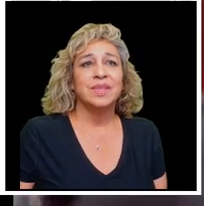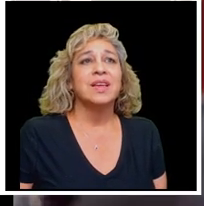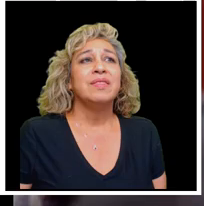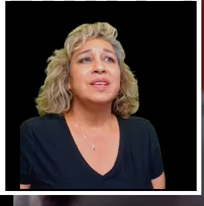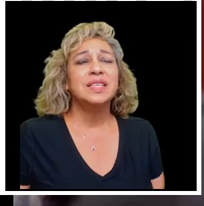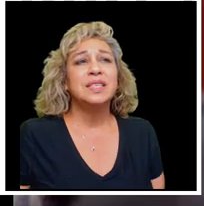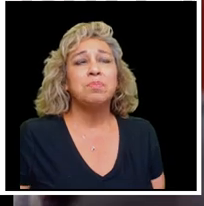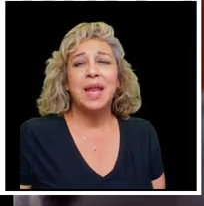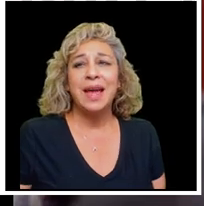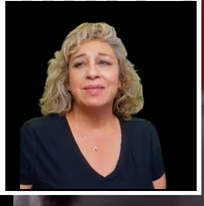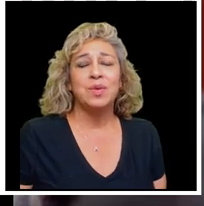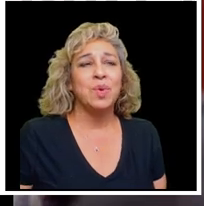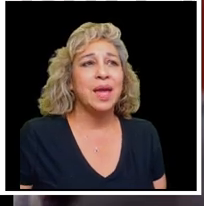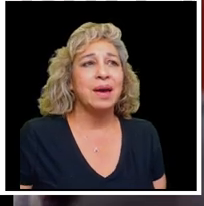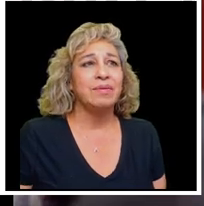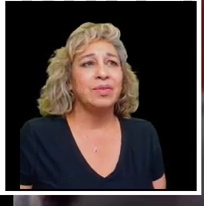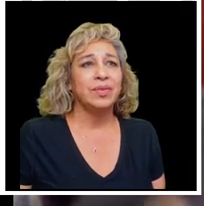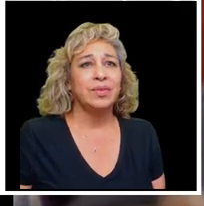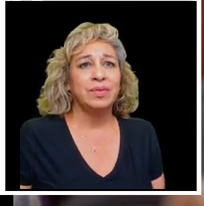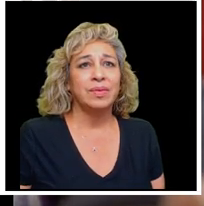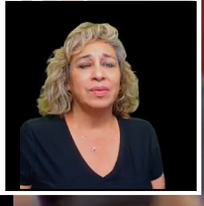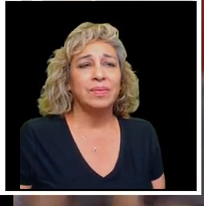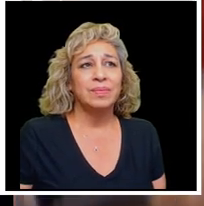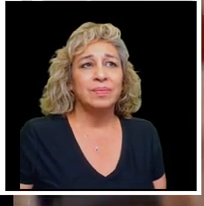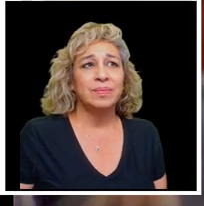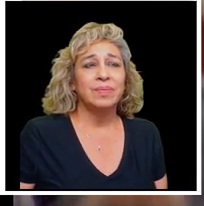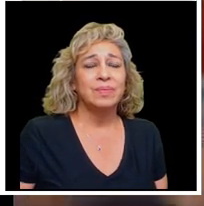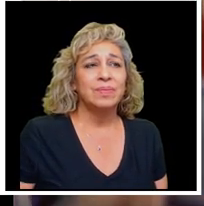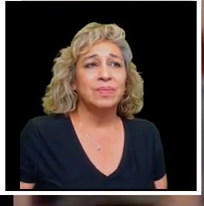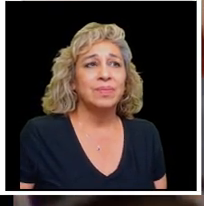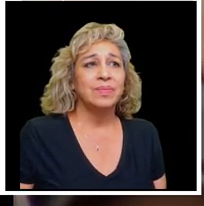this is the plan that we have